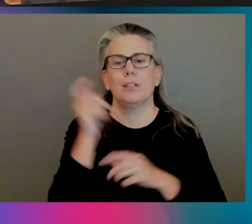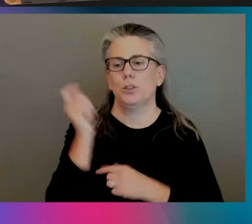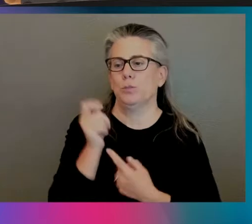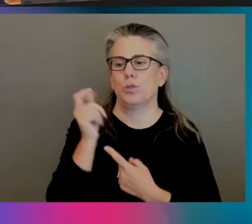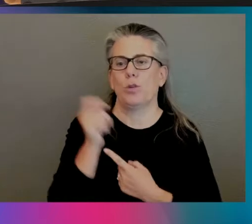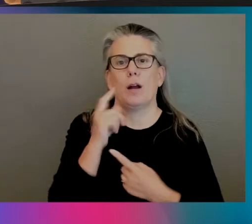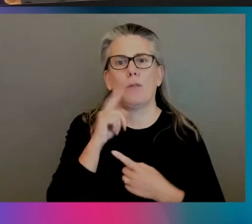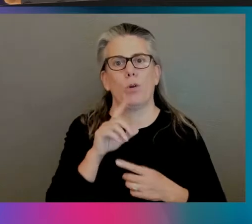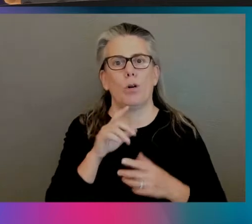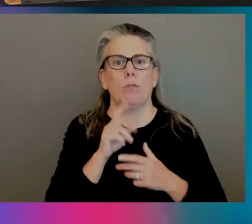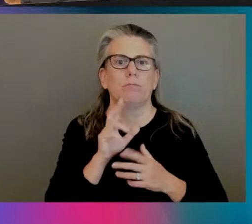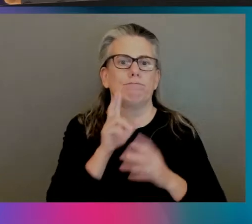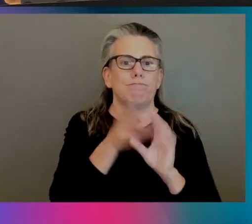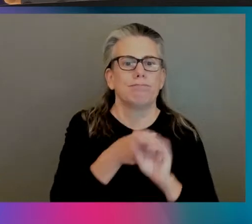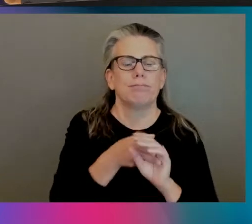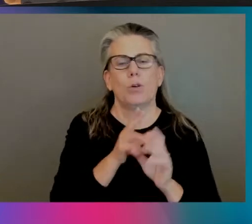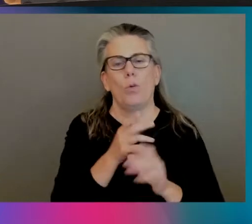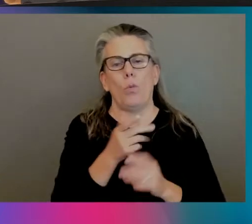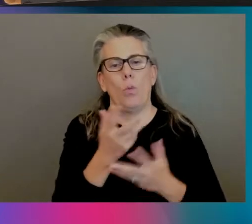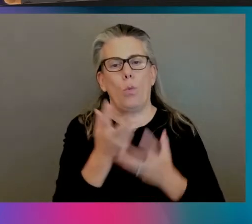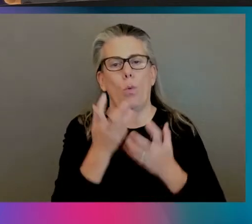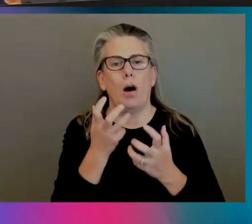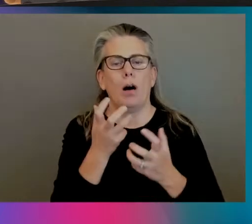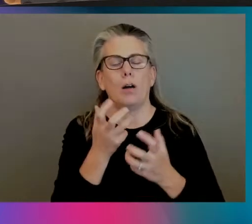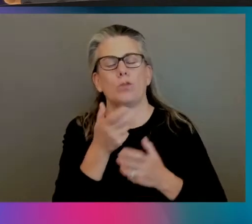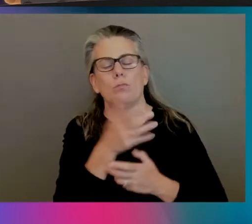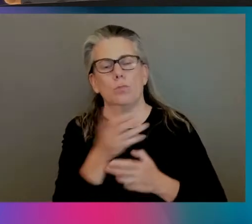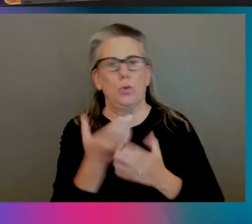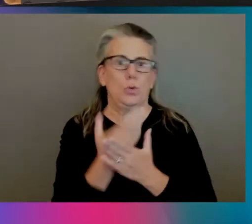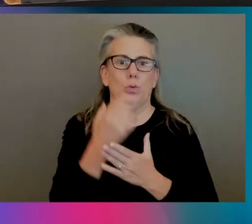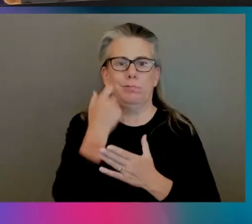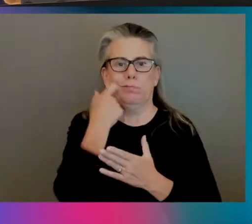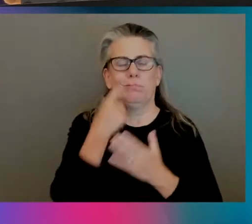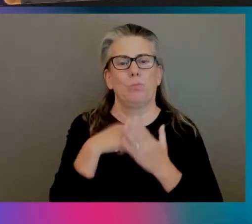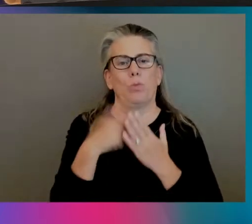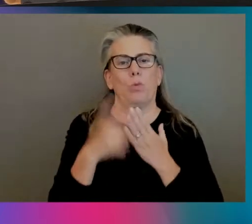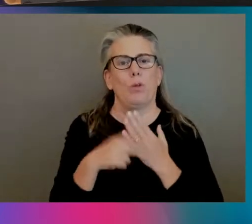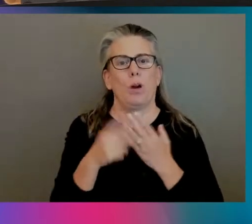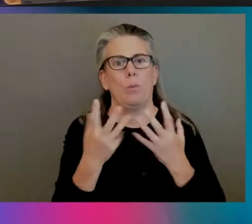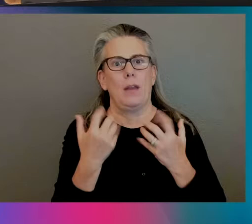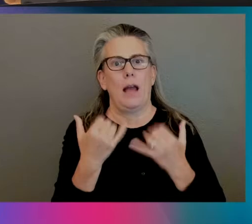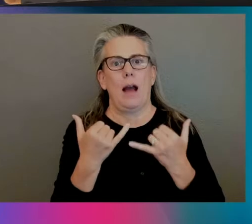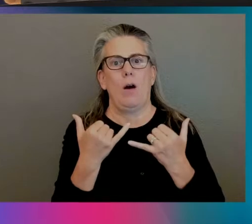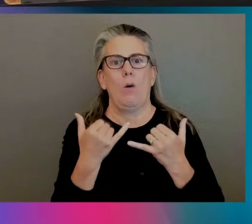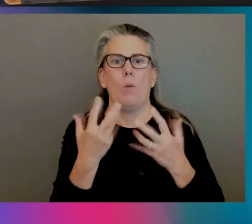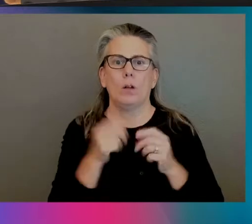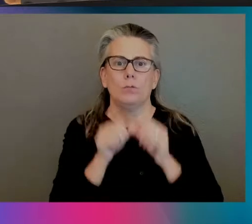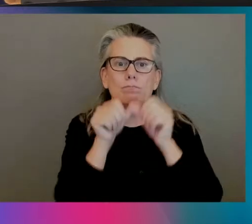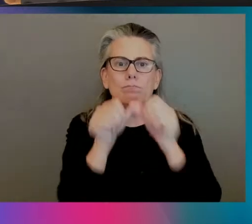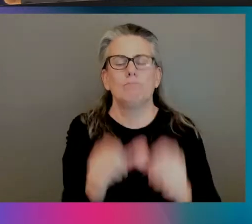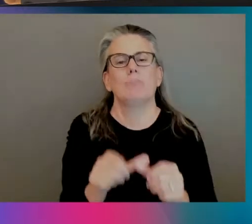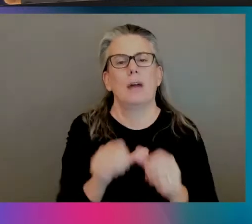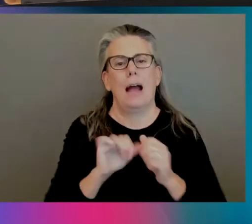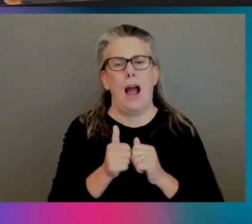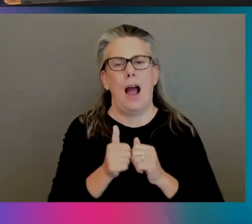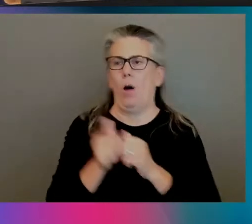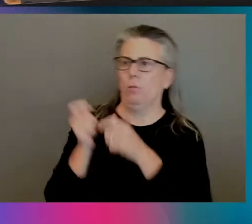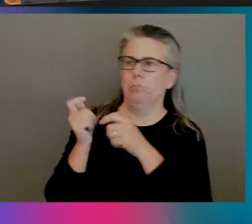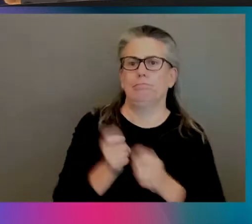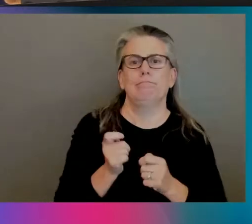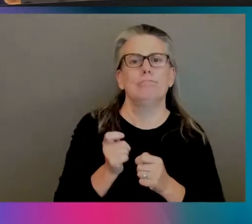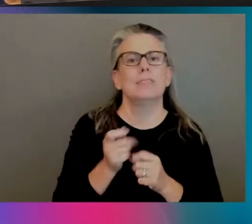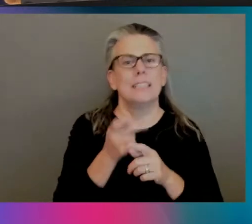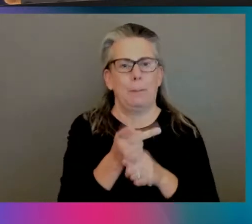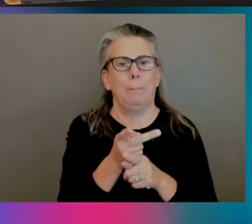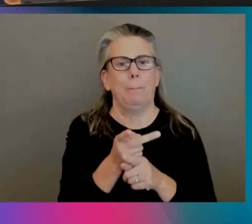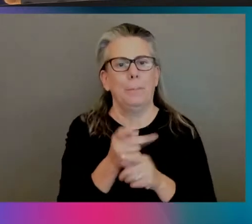Right. So getting them deep in your catalog is key, and that involves a lot of things like diversity, serendipity of recommendations to get